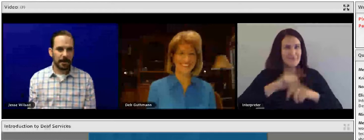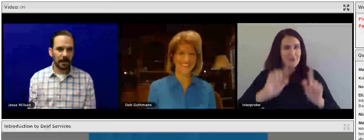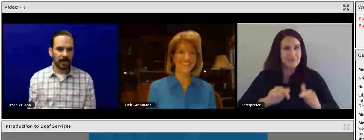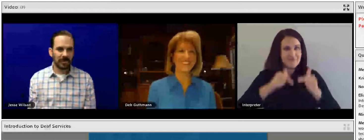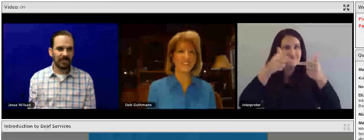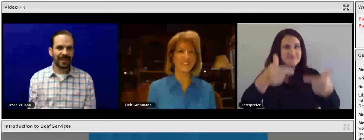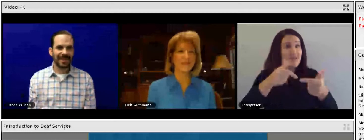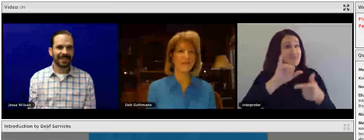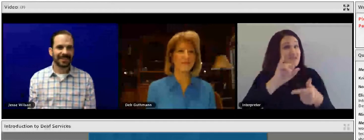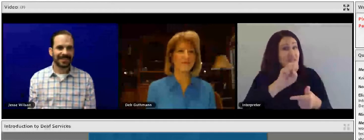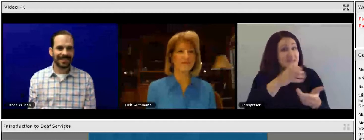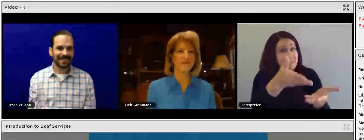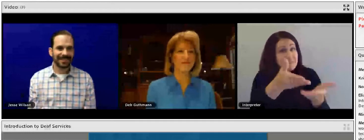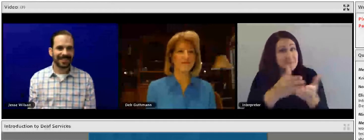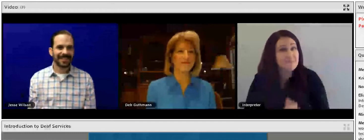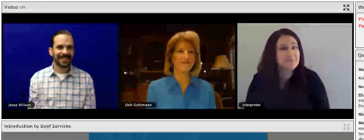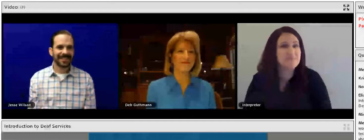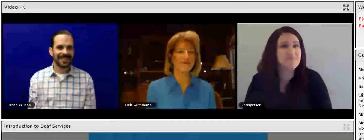to Jesse.